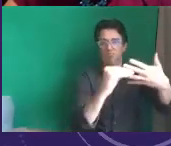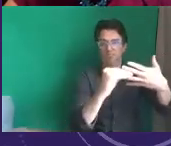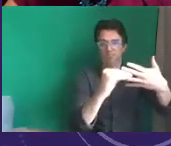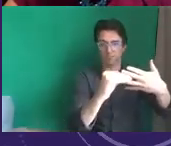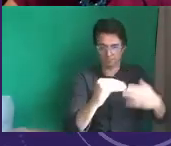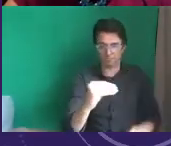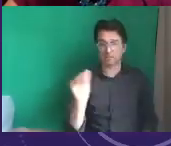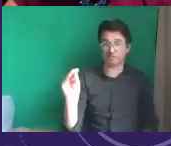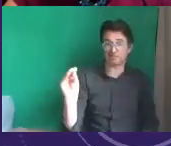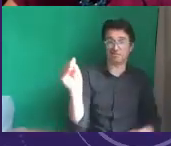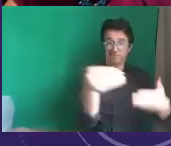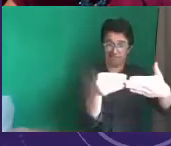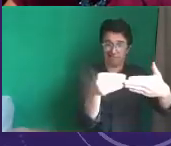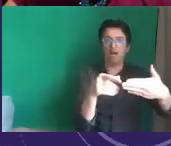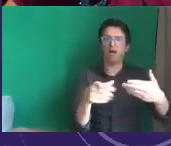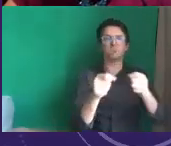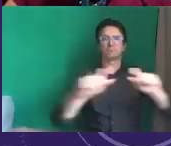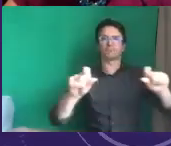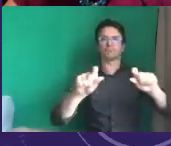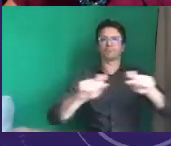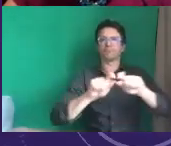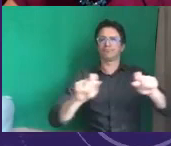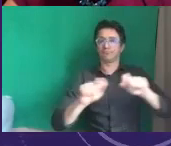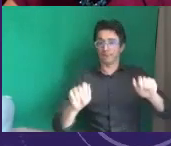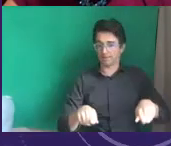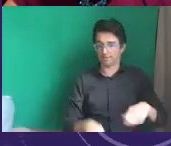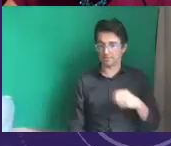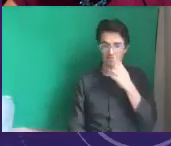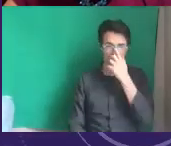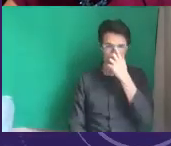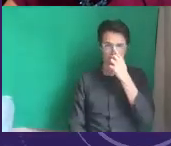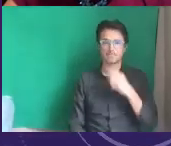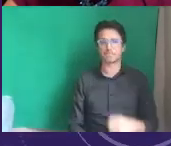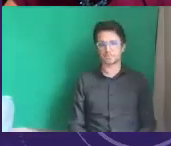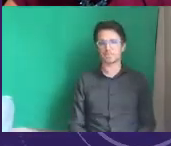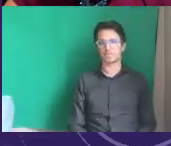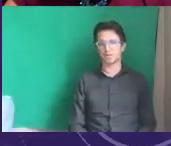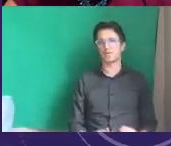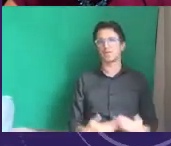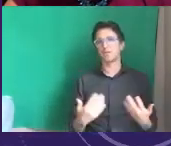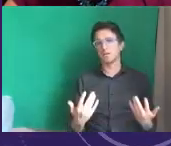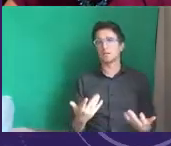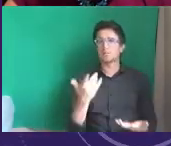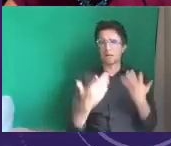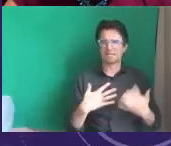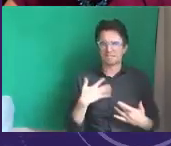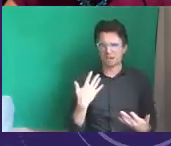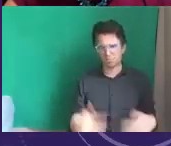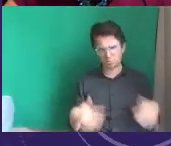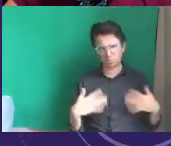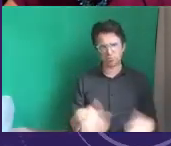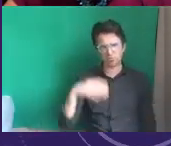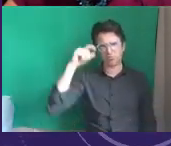first, which is also free. And YouTube will automatically generate the caption for your